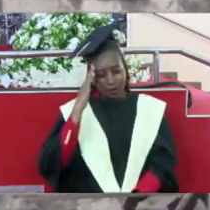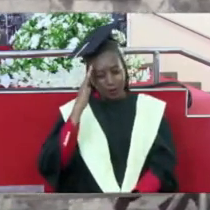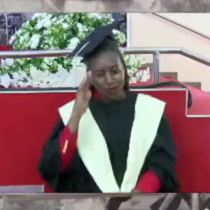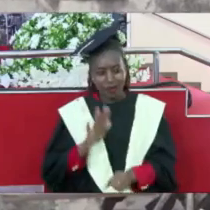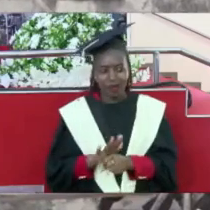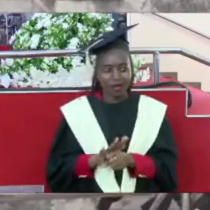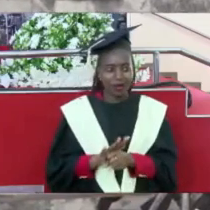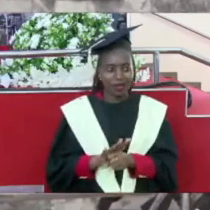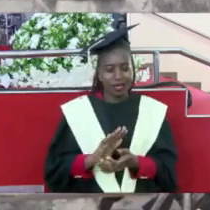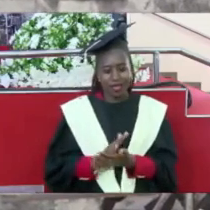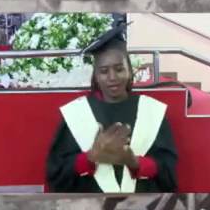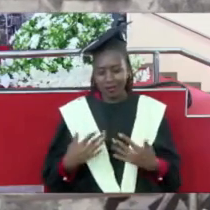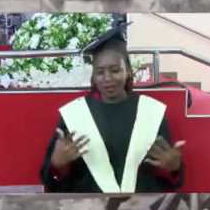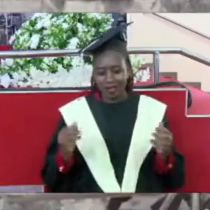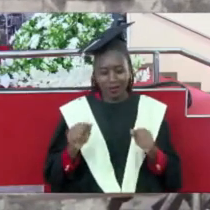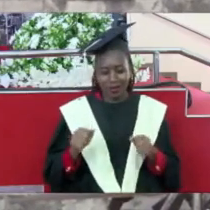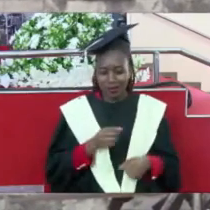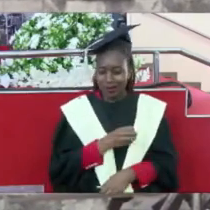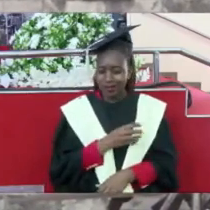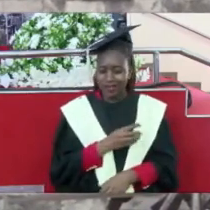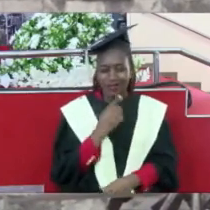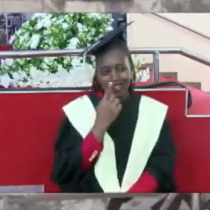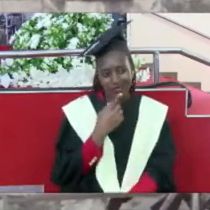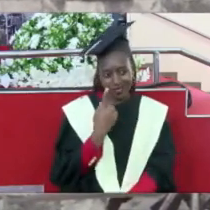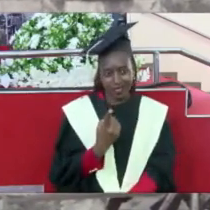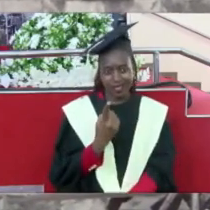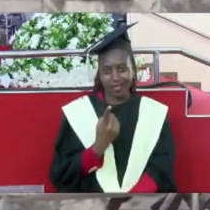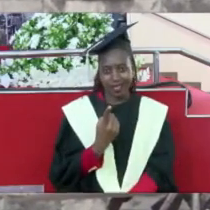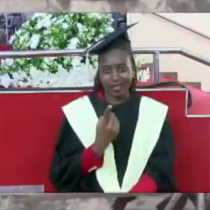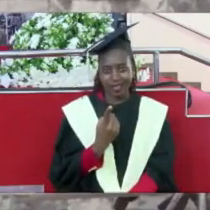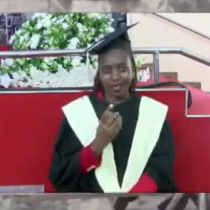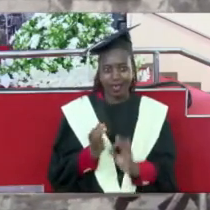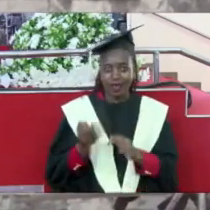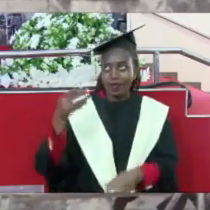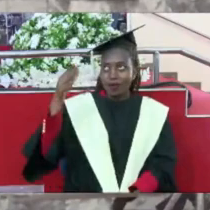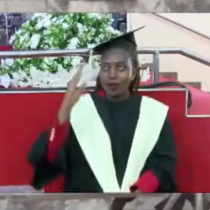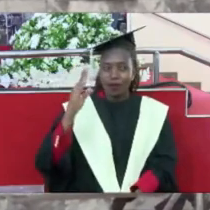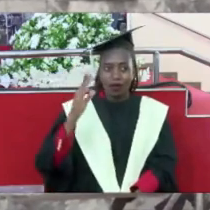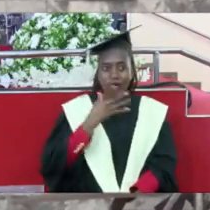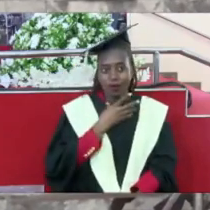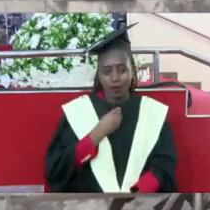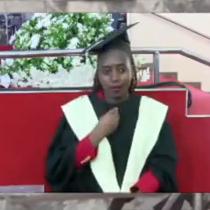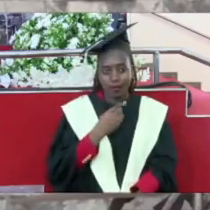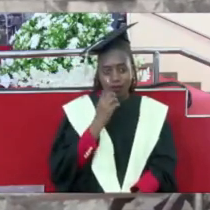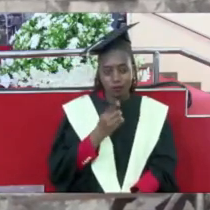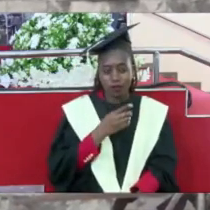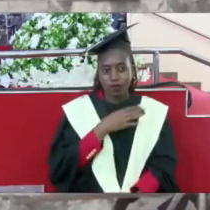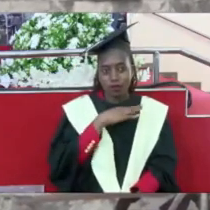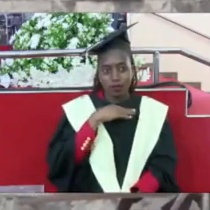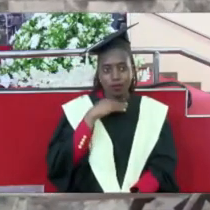vile niseme tu, kama amekuambia ife, wacha ife. I say, if God says let it die, let it die. You know, it is